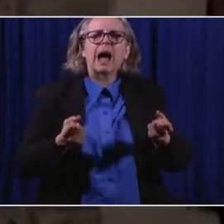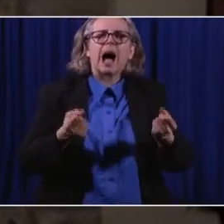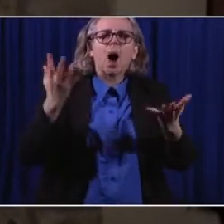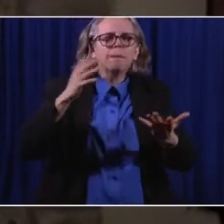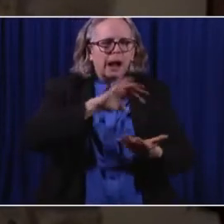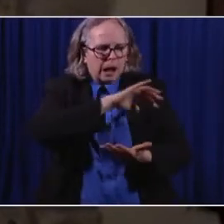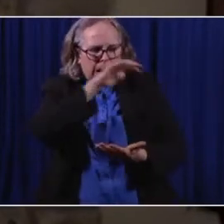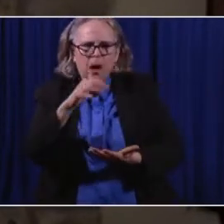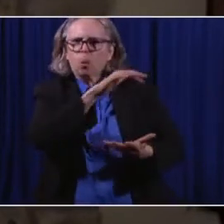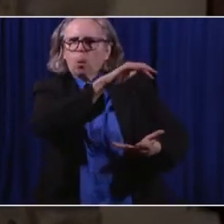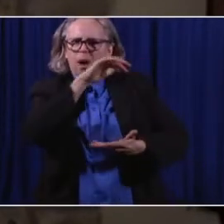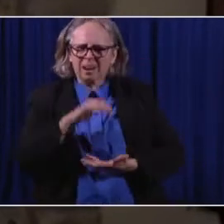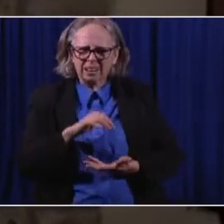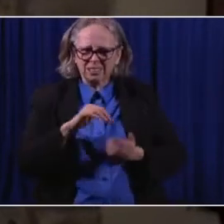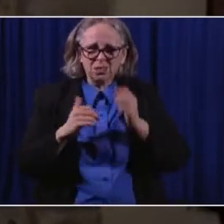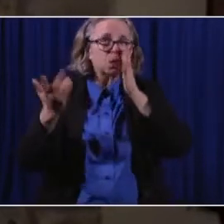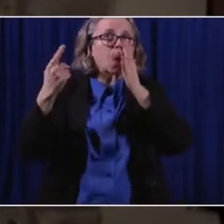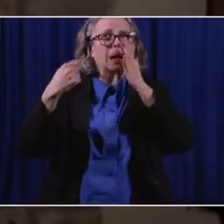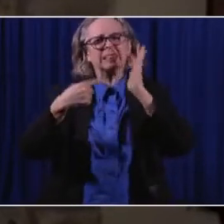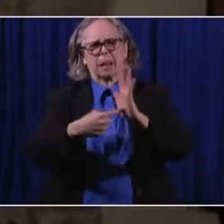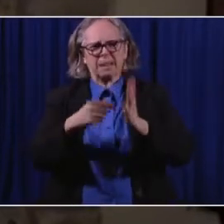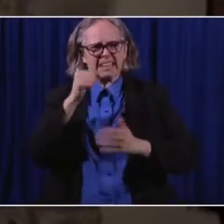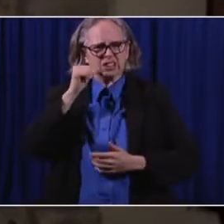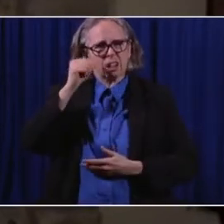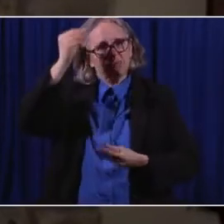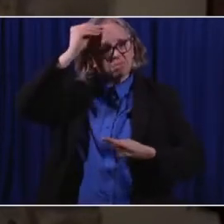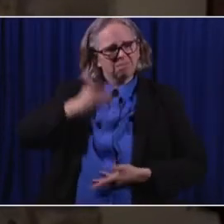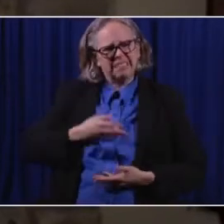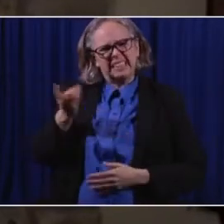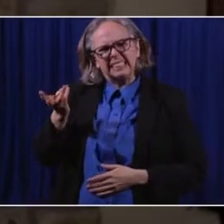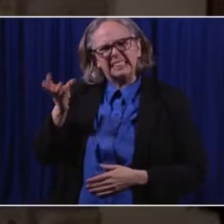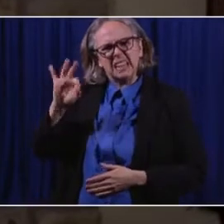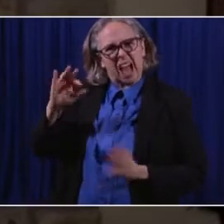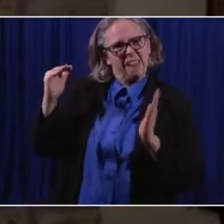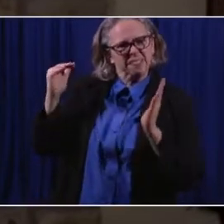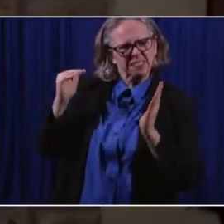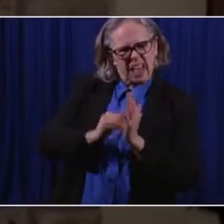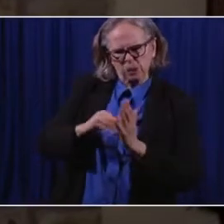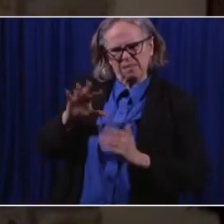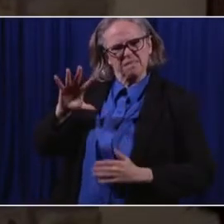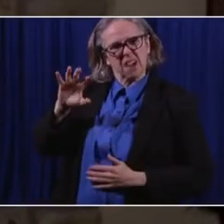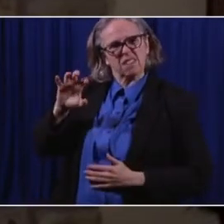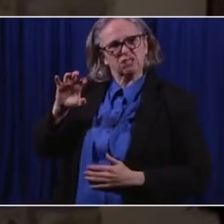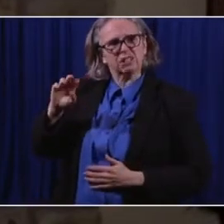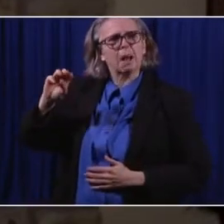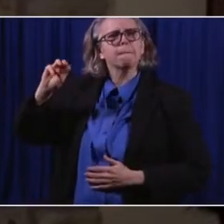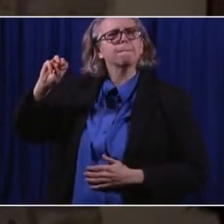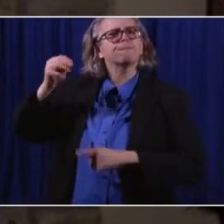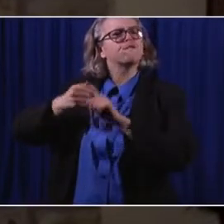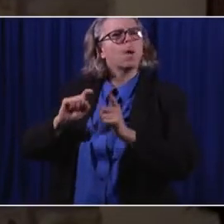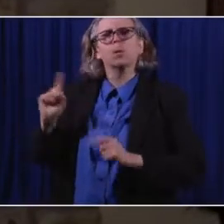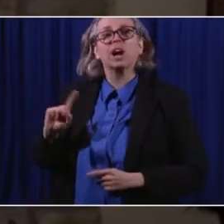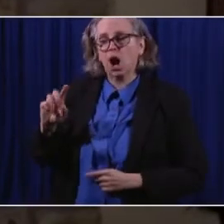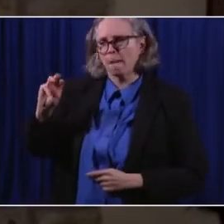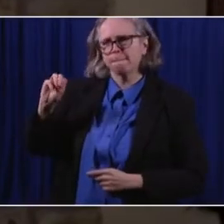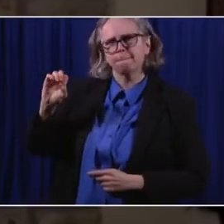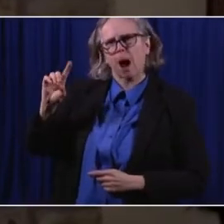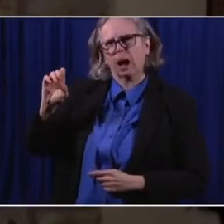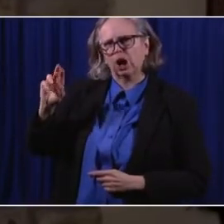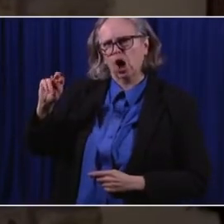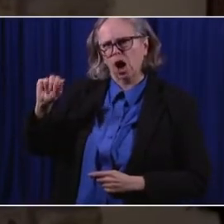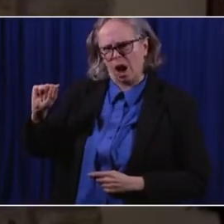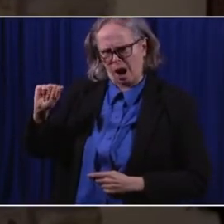told that 69,500 doses of Moderna will be coming in to the state next